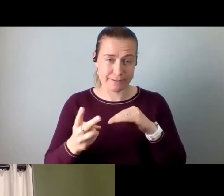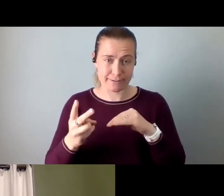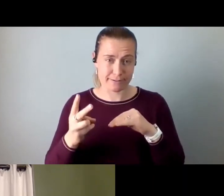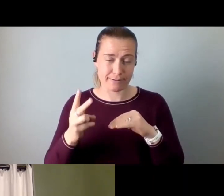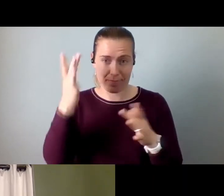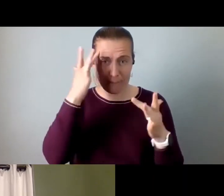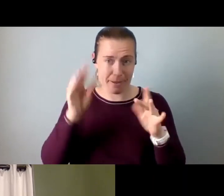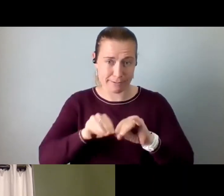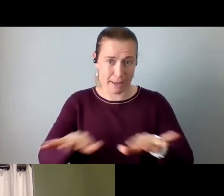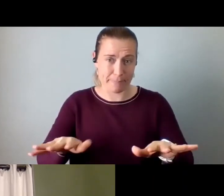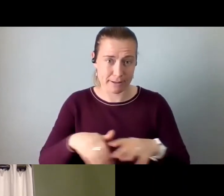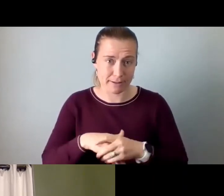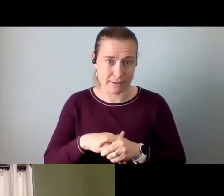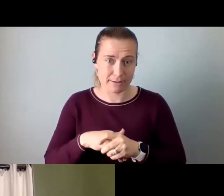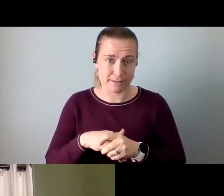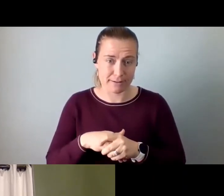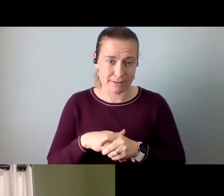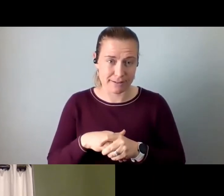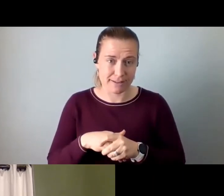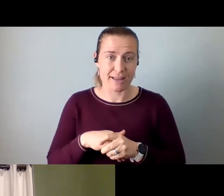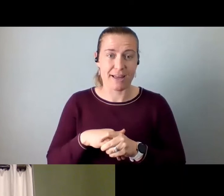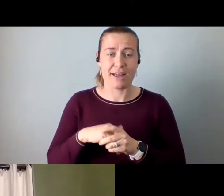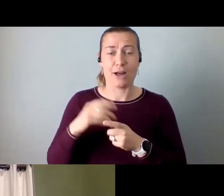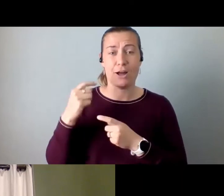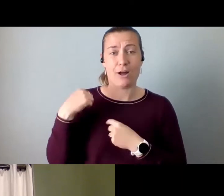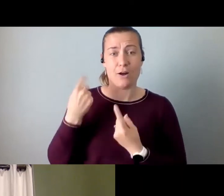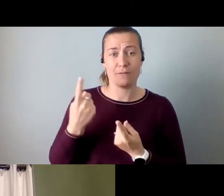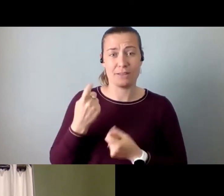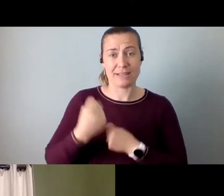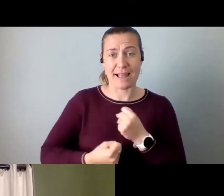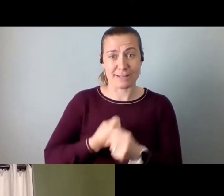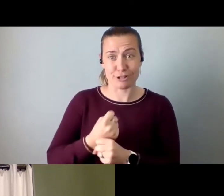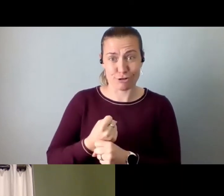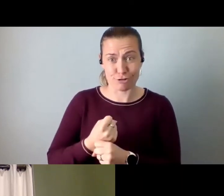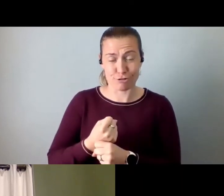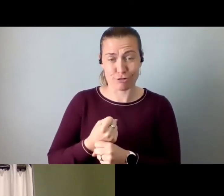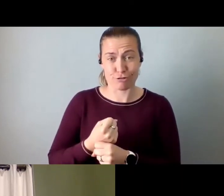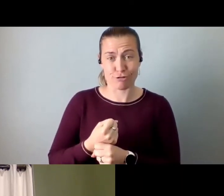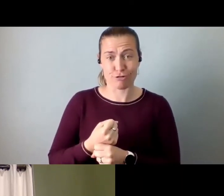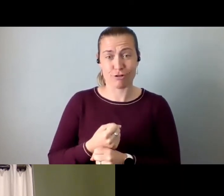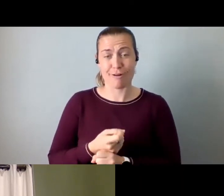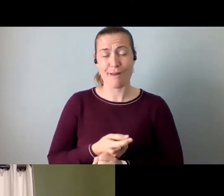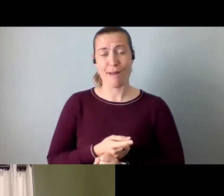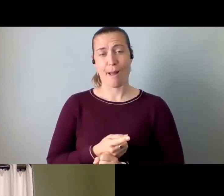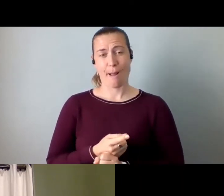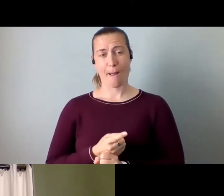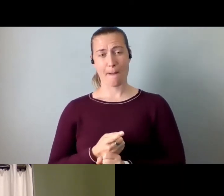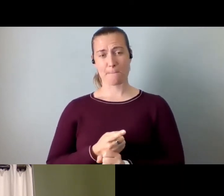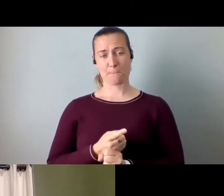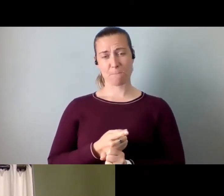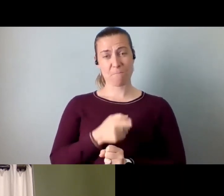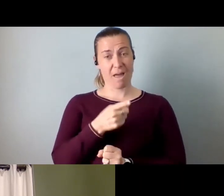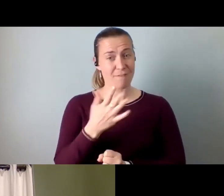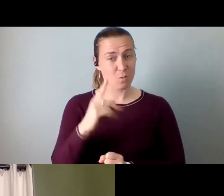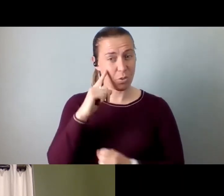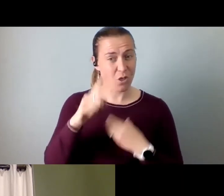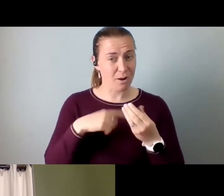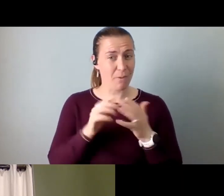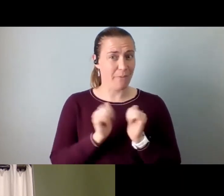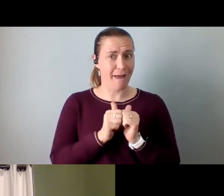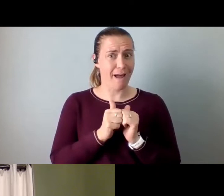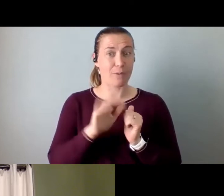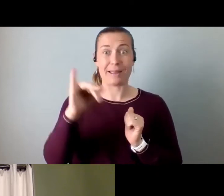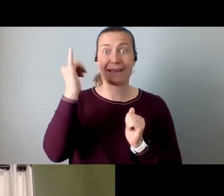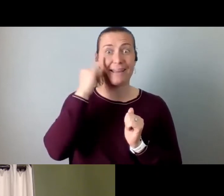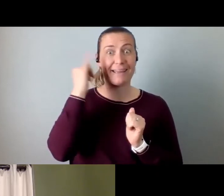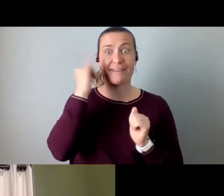And I'm wondering over this last year, if you have thought about ways that if this